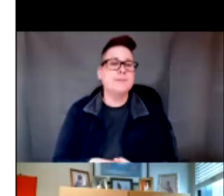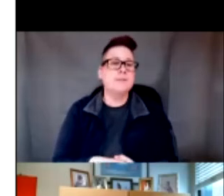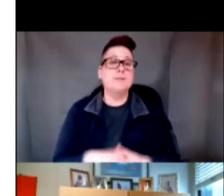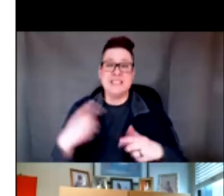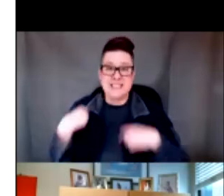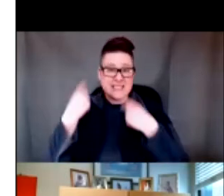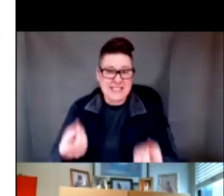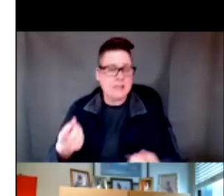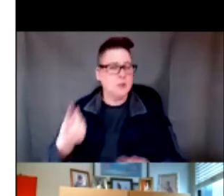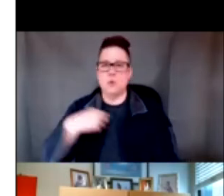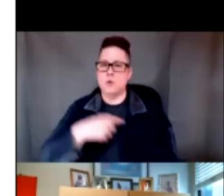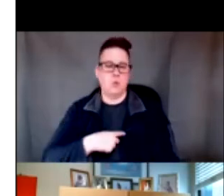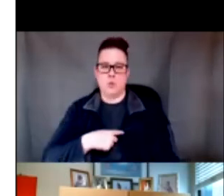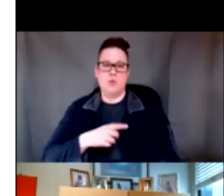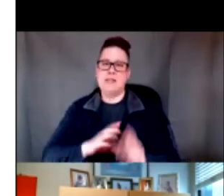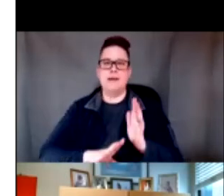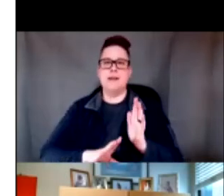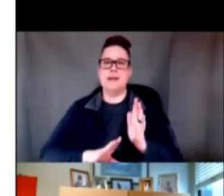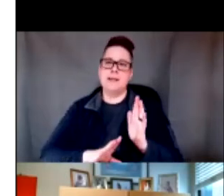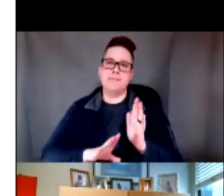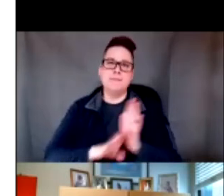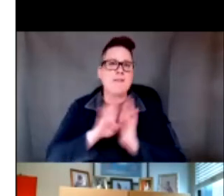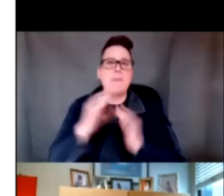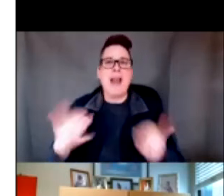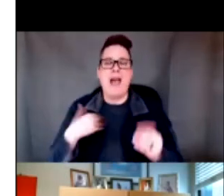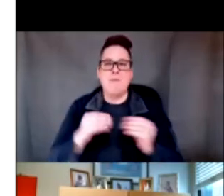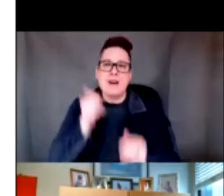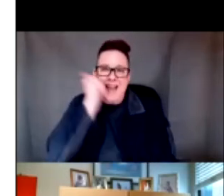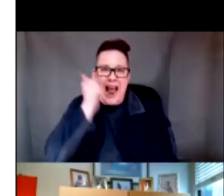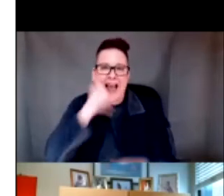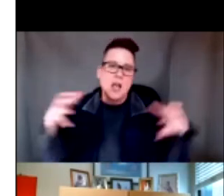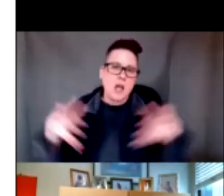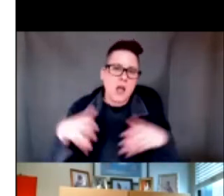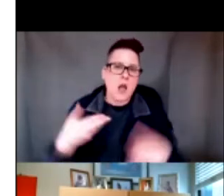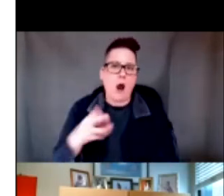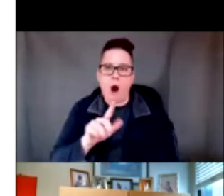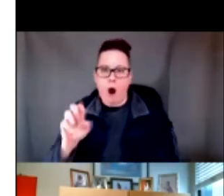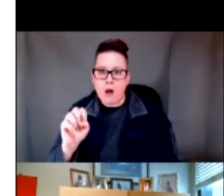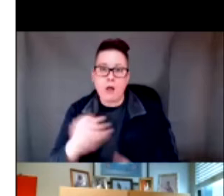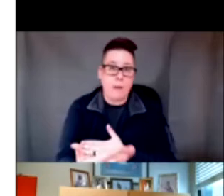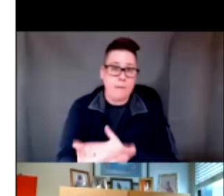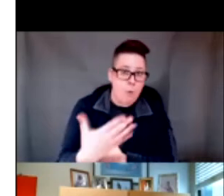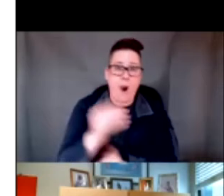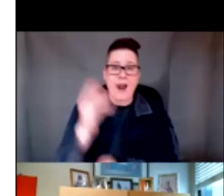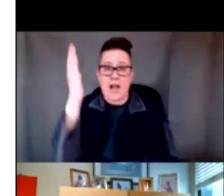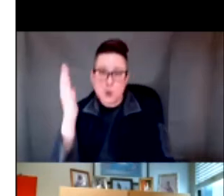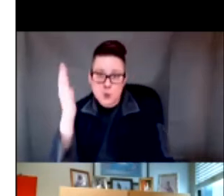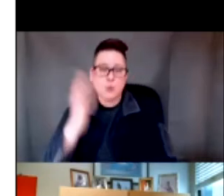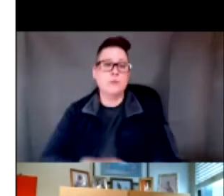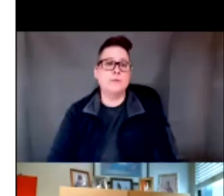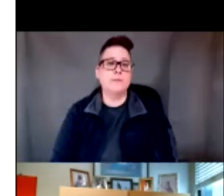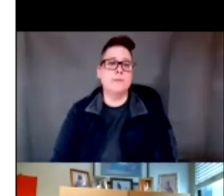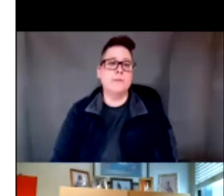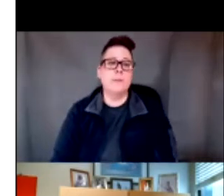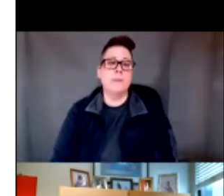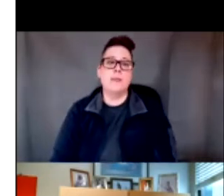then, we have instituted or developed daily huddles, both in the morning and at the noon hour, a